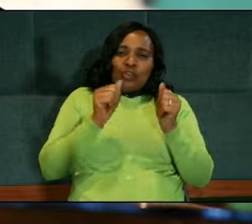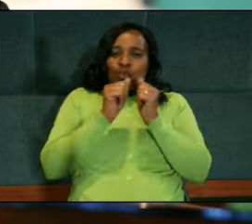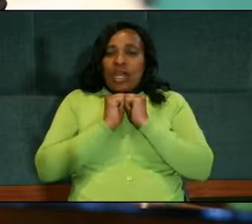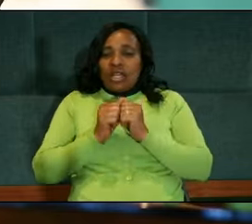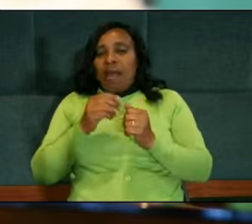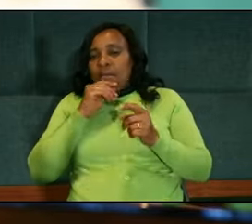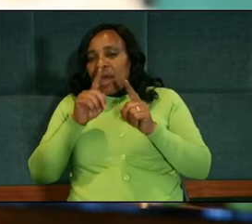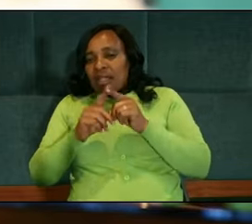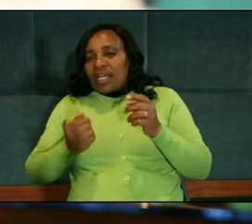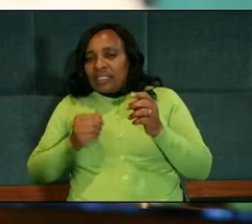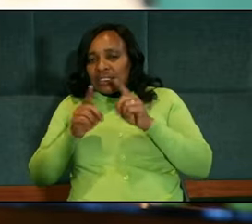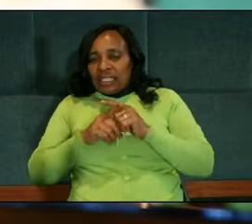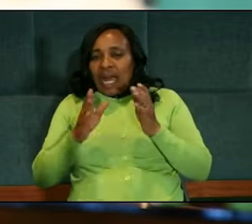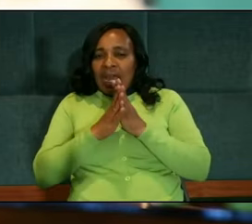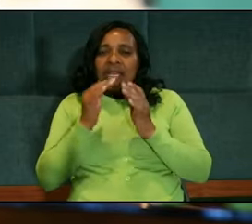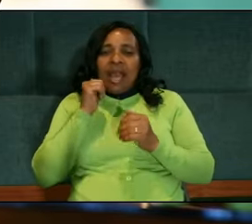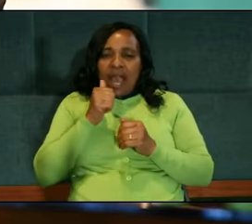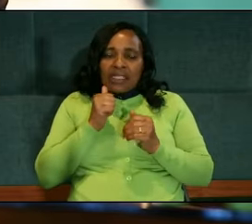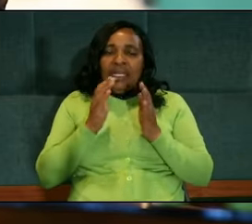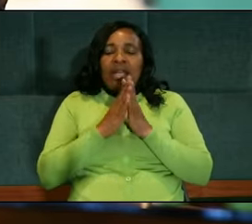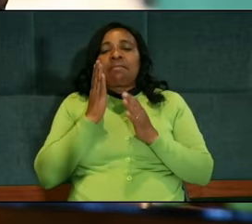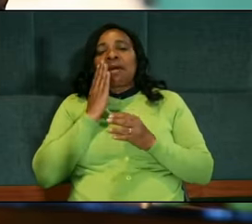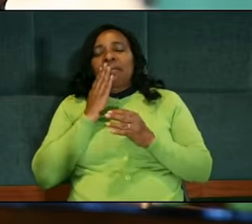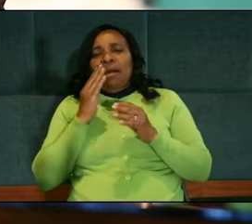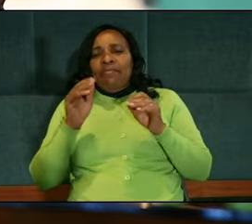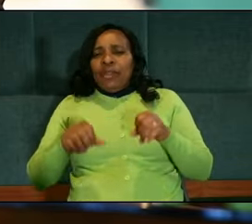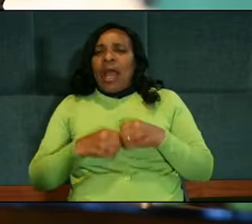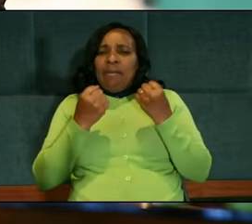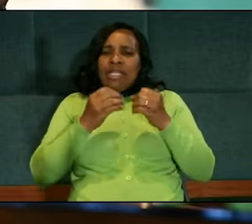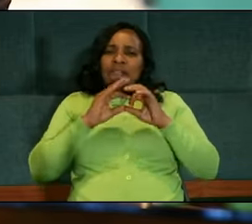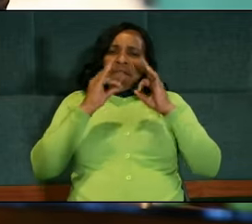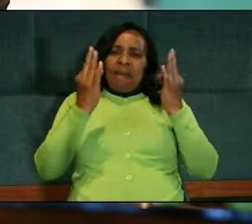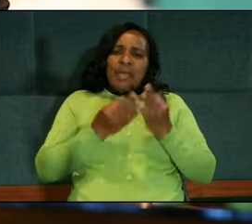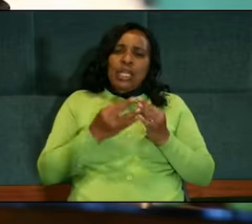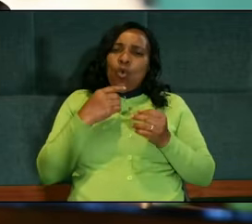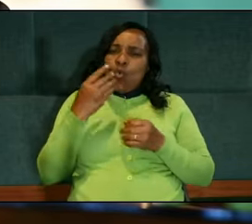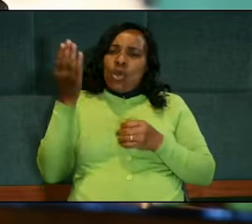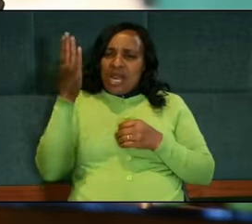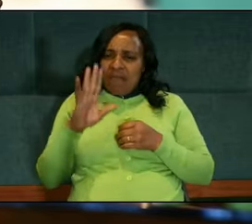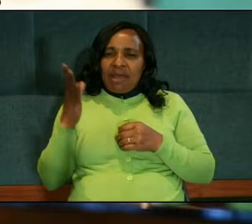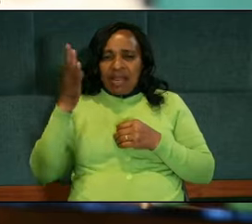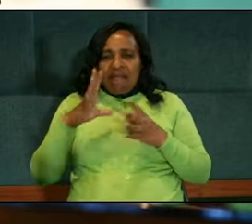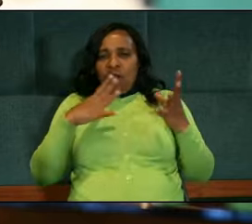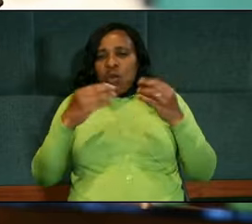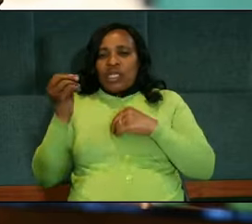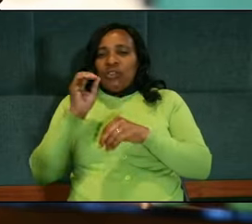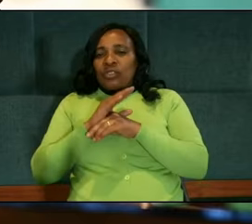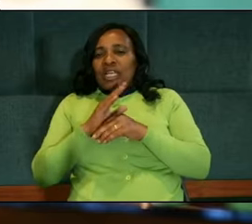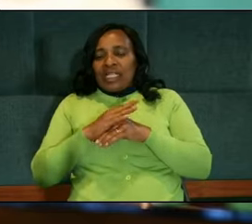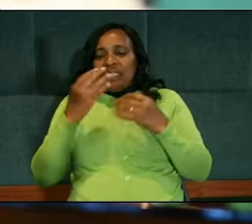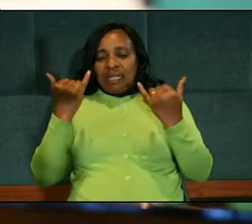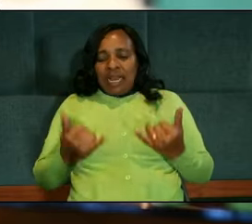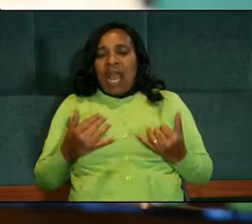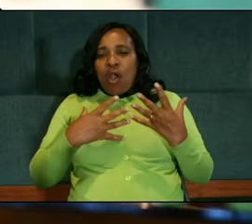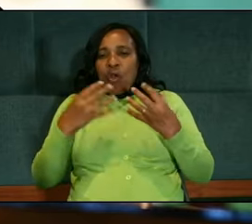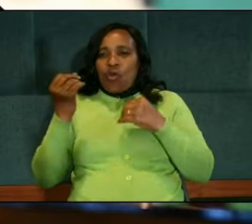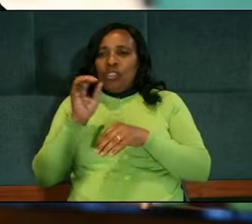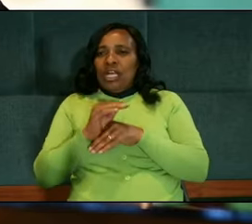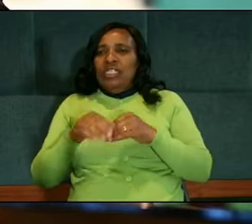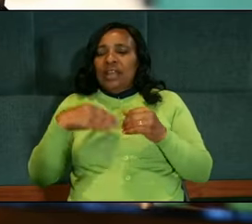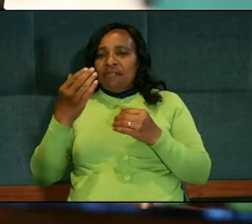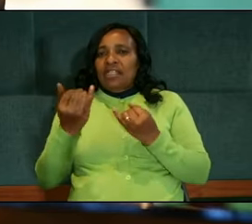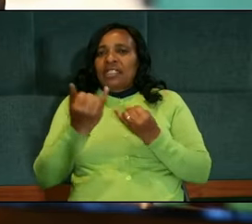Auntie, Elliot, and Mother. And so it happened that the family who never went to church now goes to church every